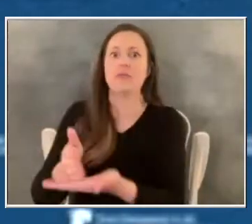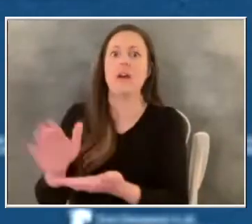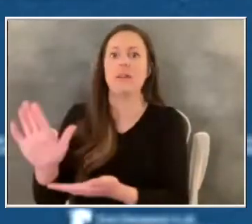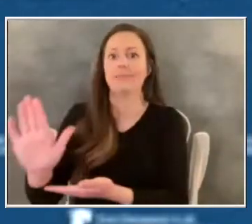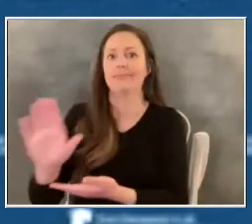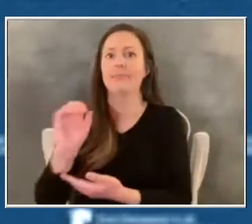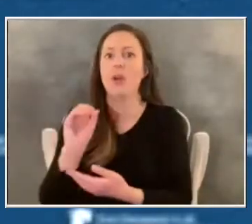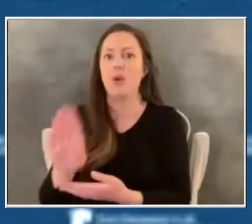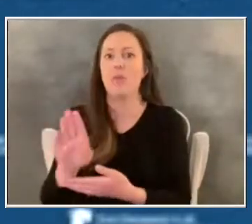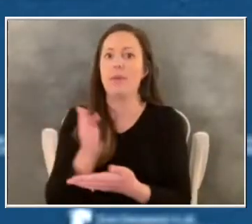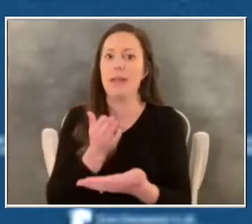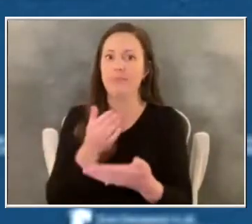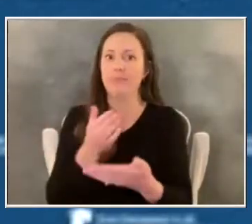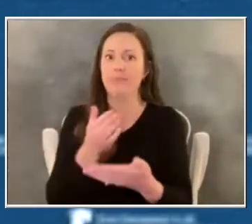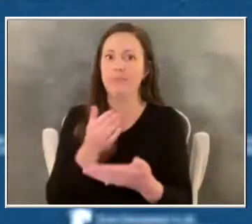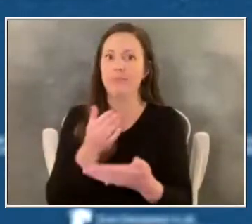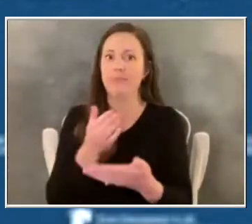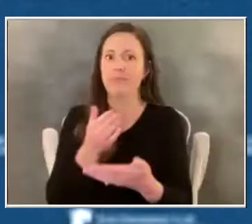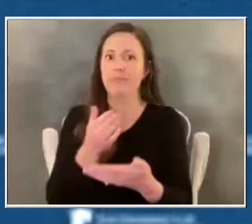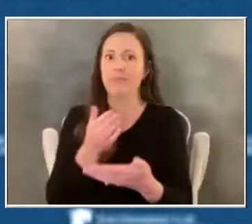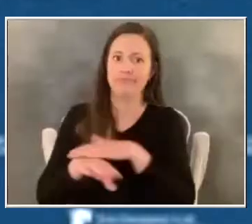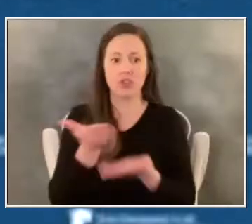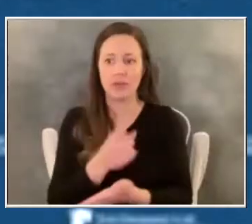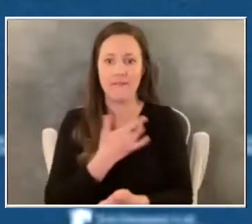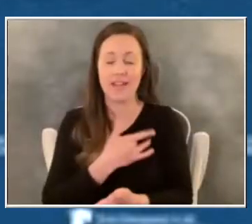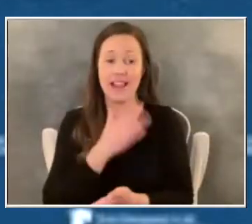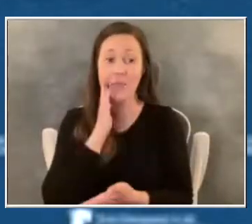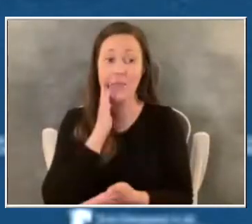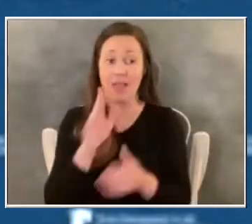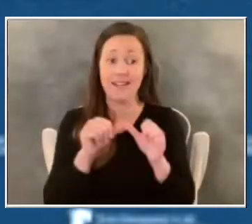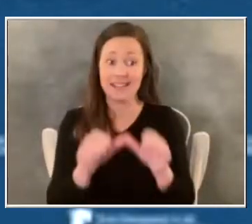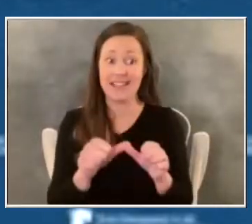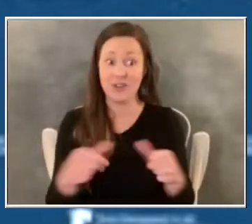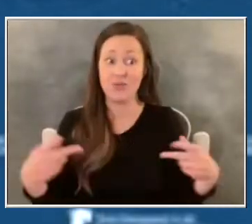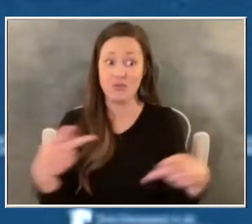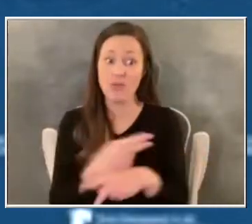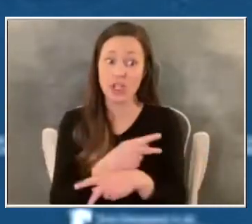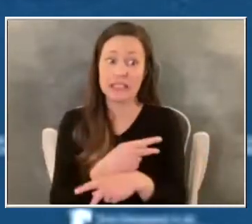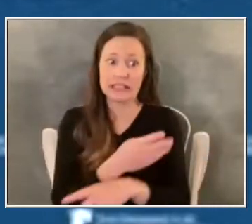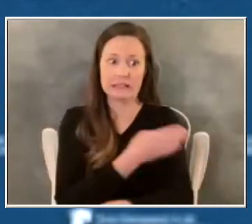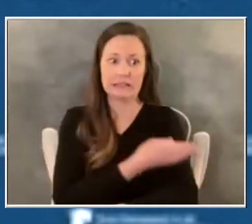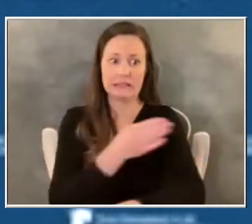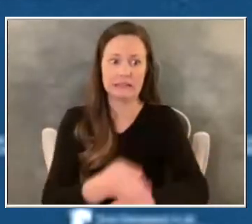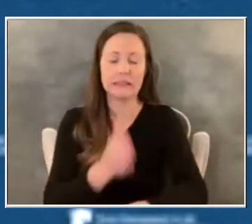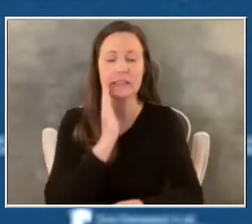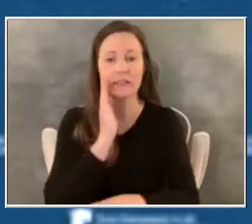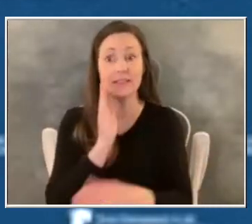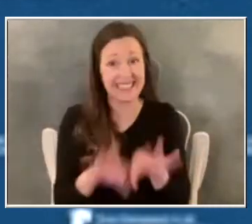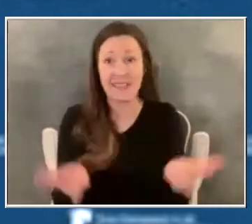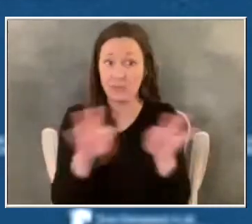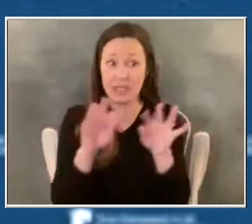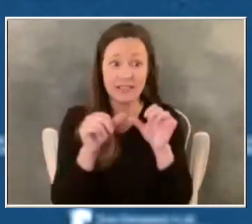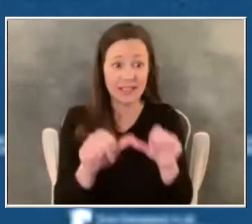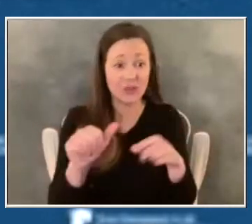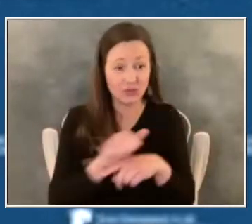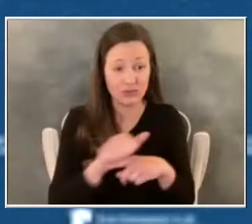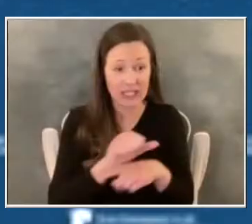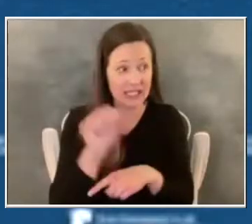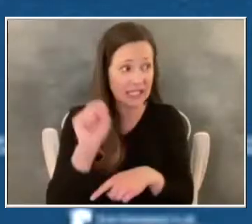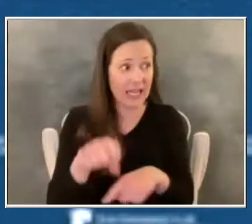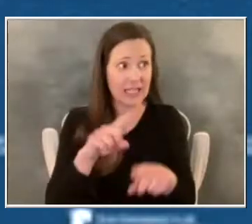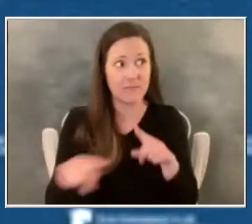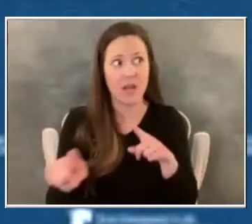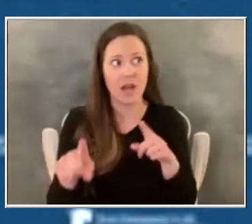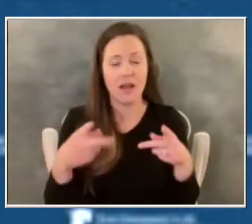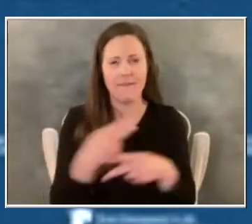So I think it's going to continue to worsen. I think it's even more important to continue training like this, but to find ways to support those